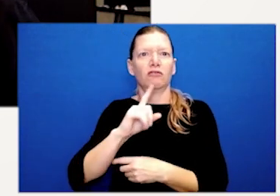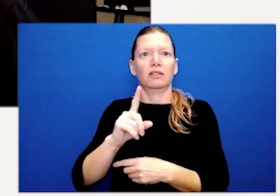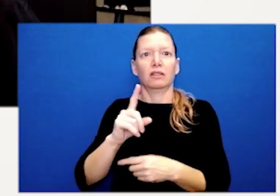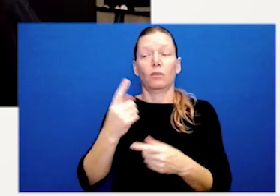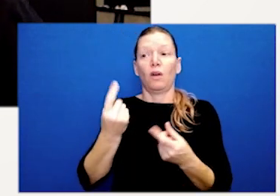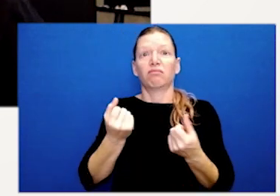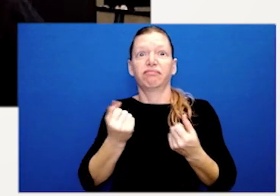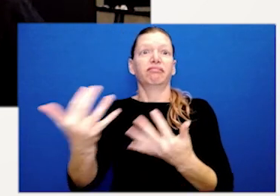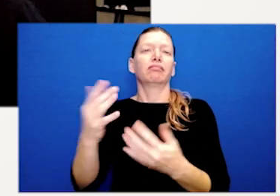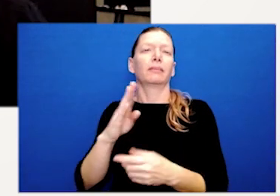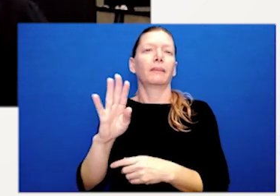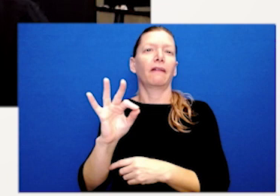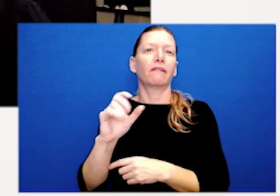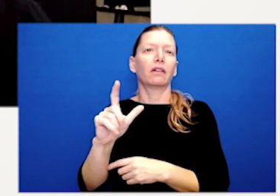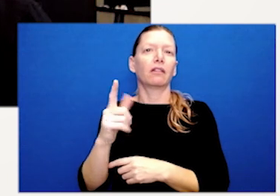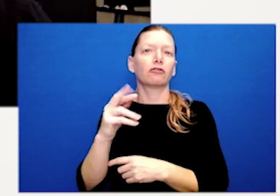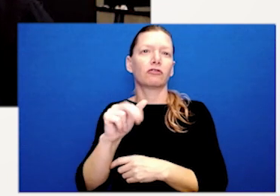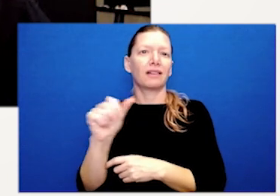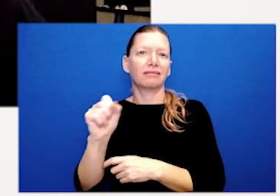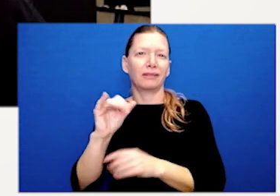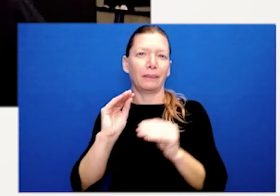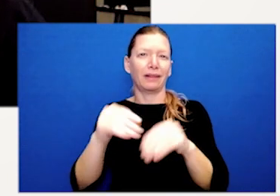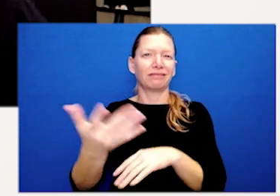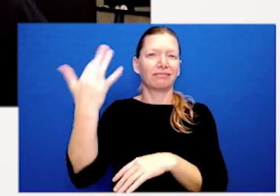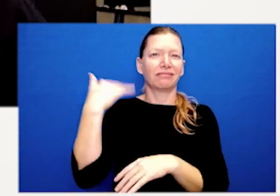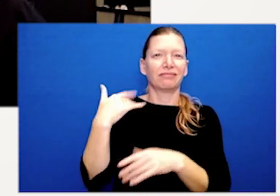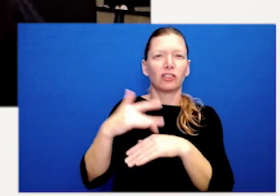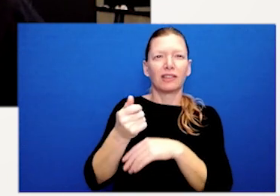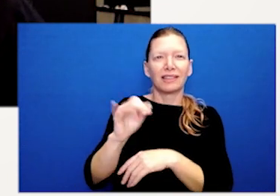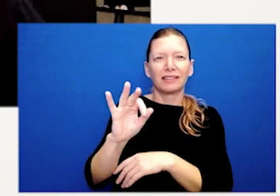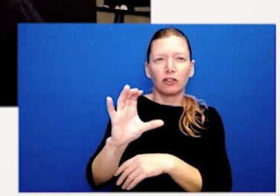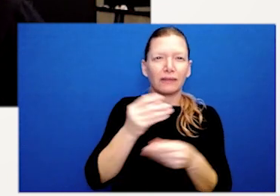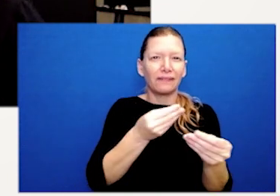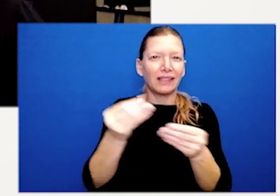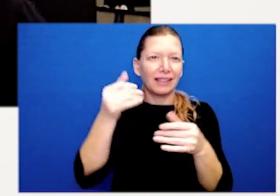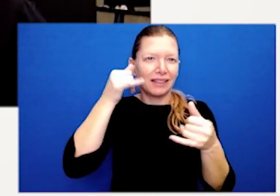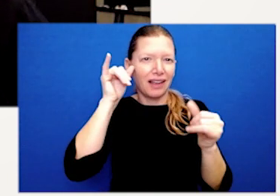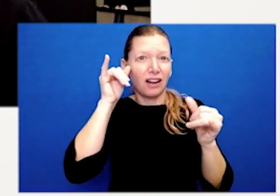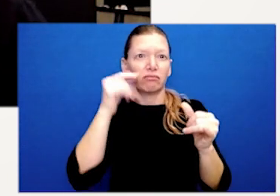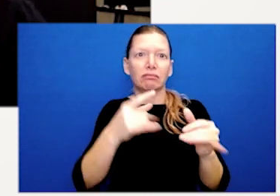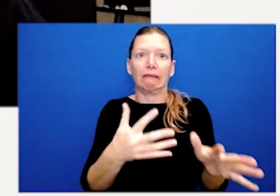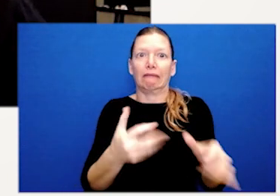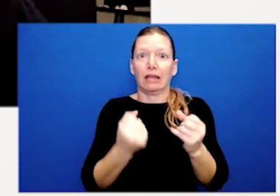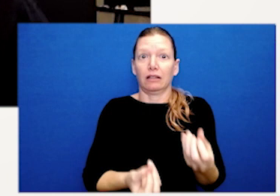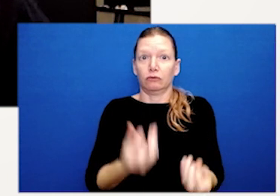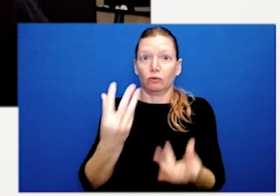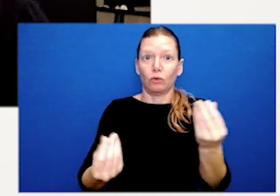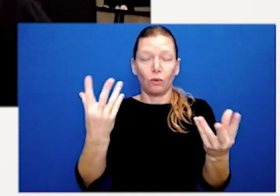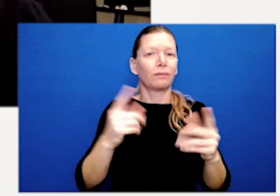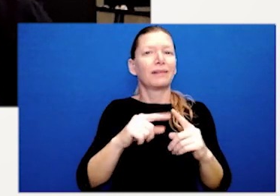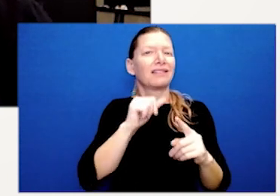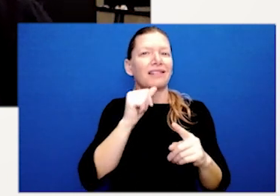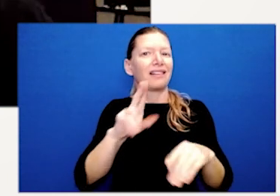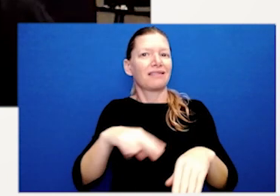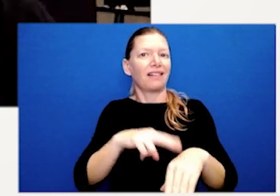the fire was buffalo grass, which was planted way back in the early 1900s to feed cattle. And